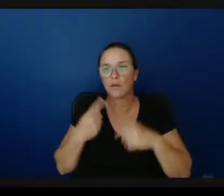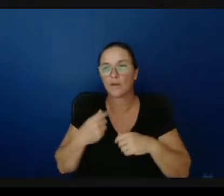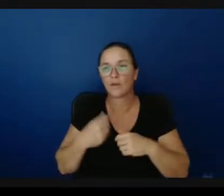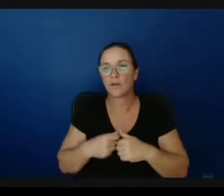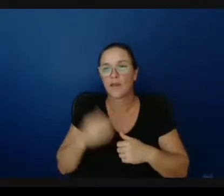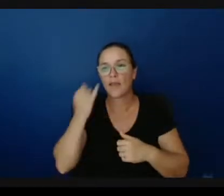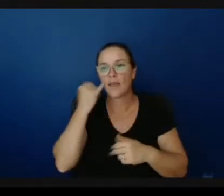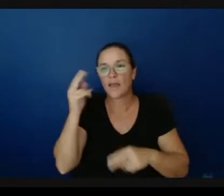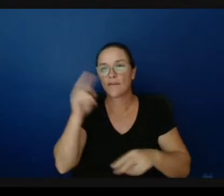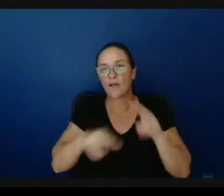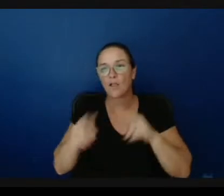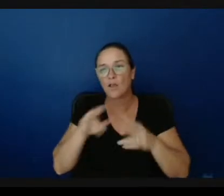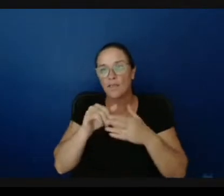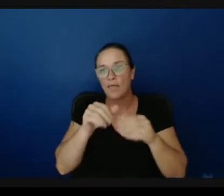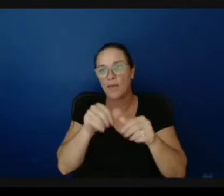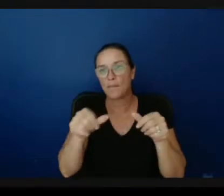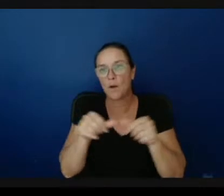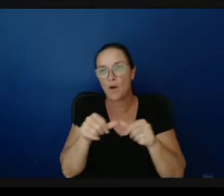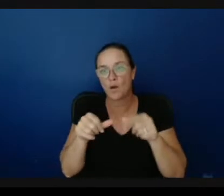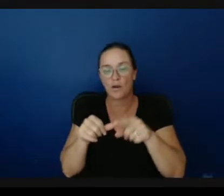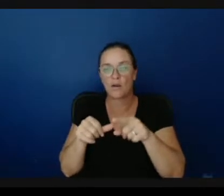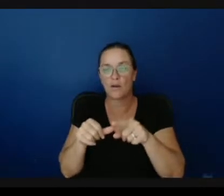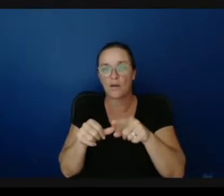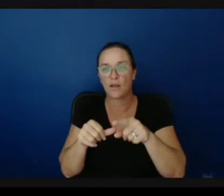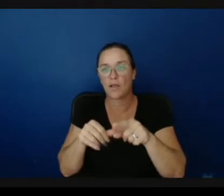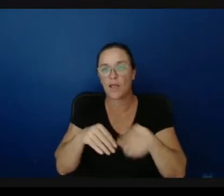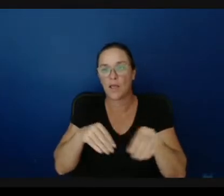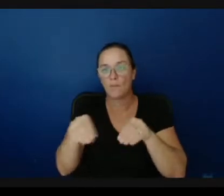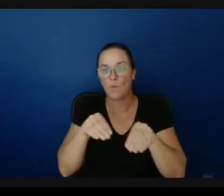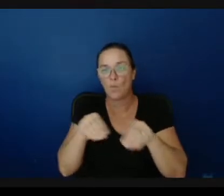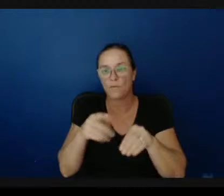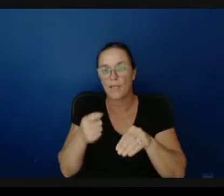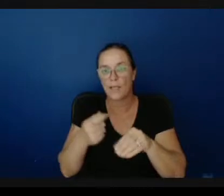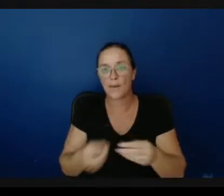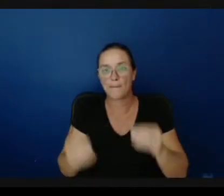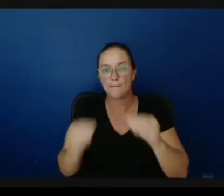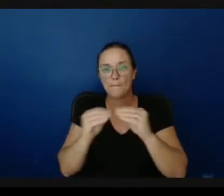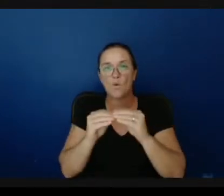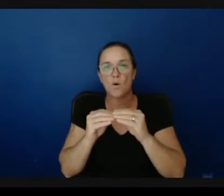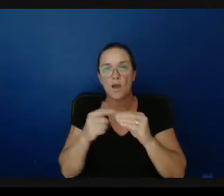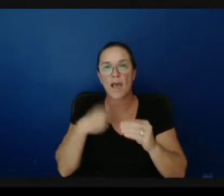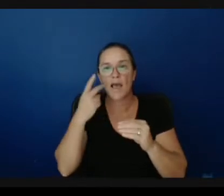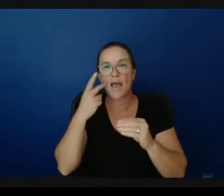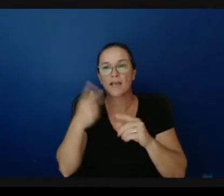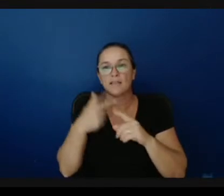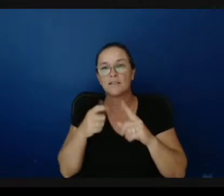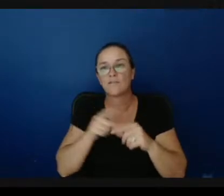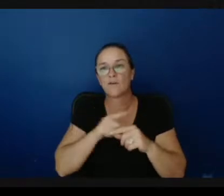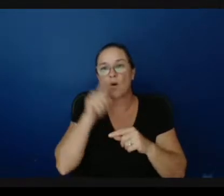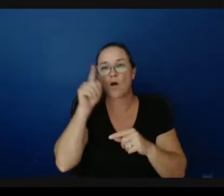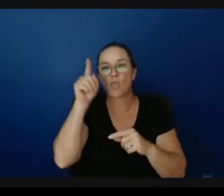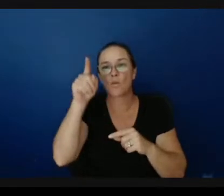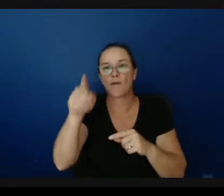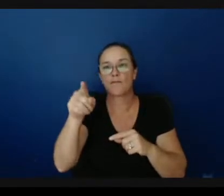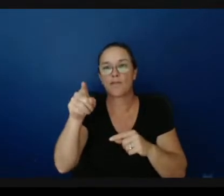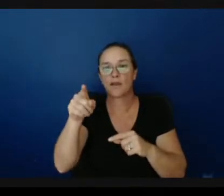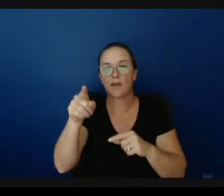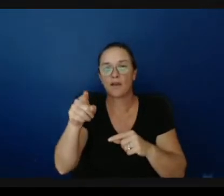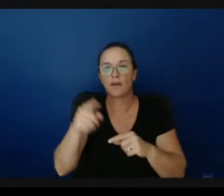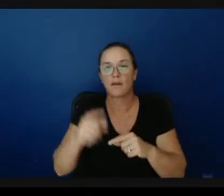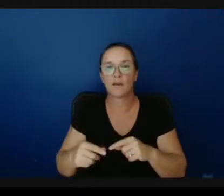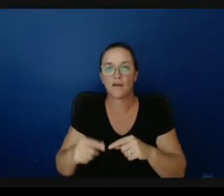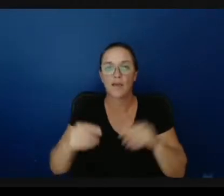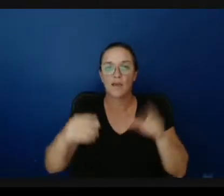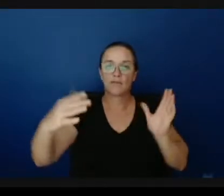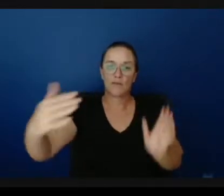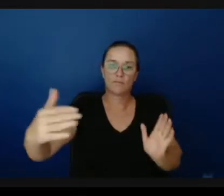more fluid part of the channel, it seems to be wiggling a little bit more, but I see all the way from back in here, before moving all the way to